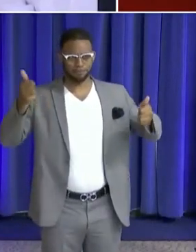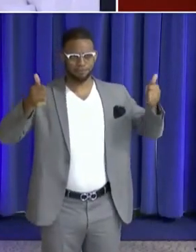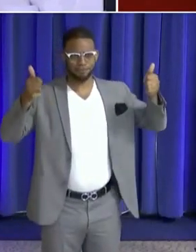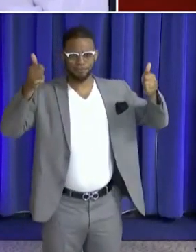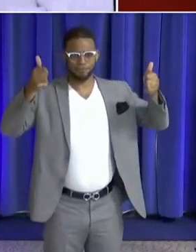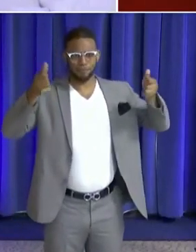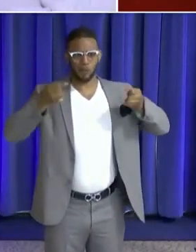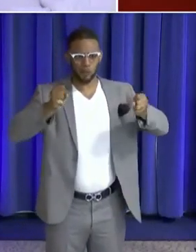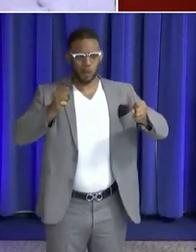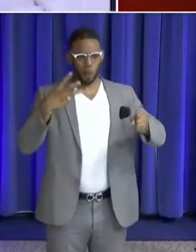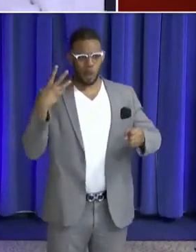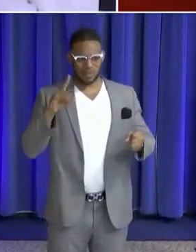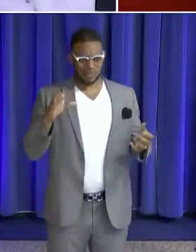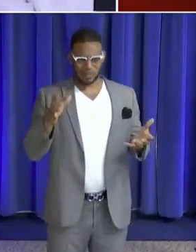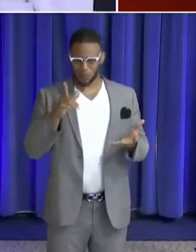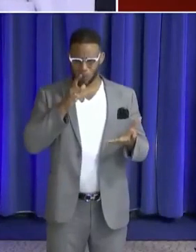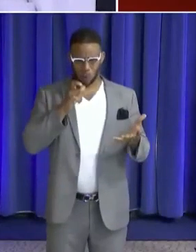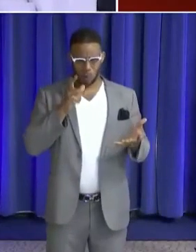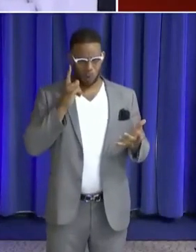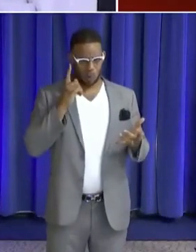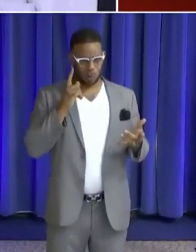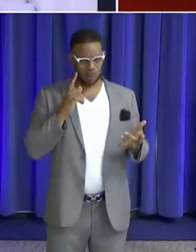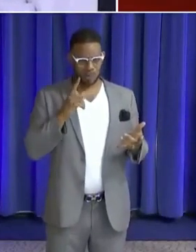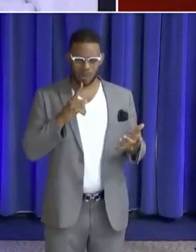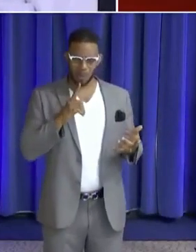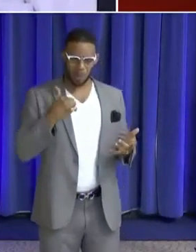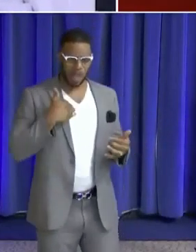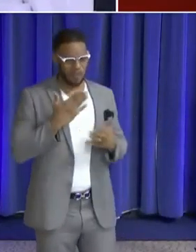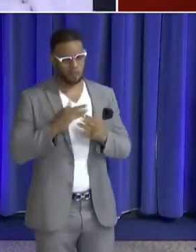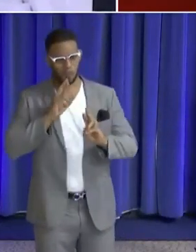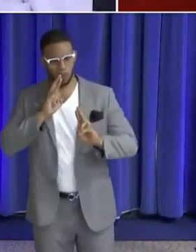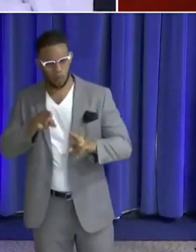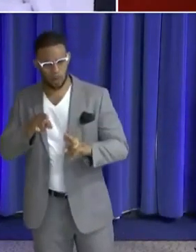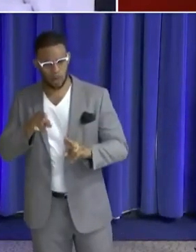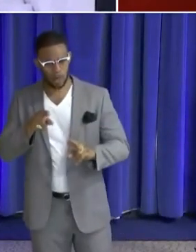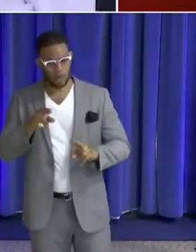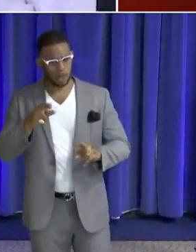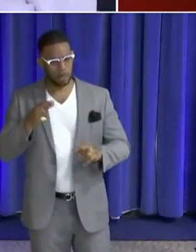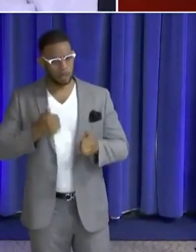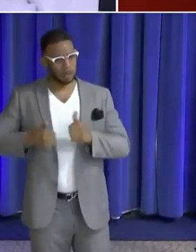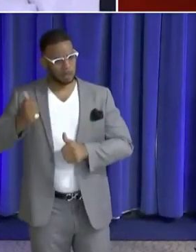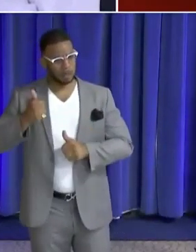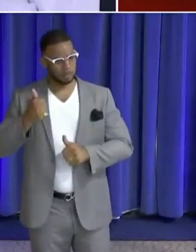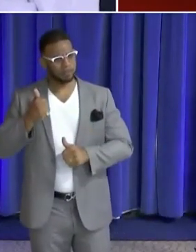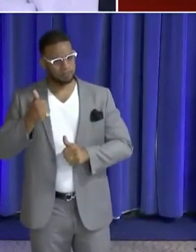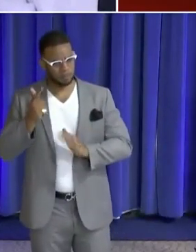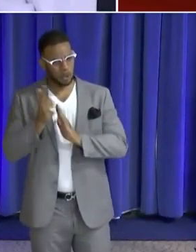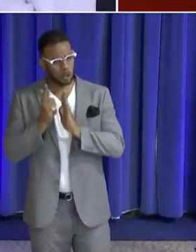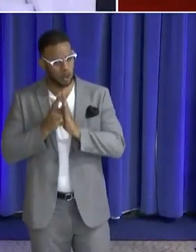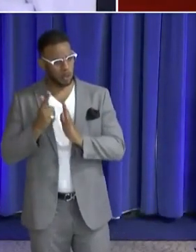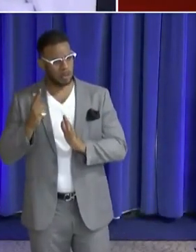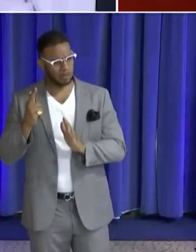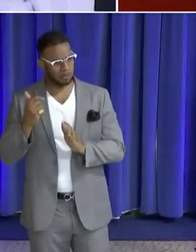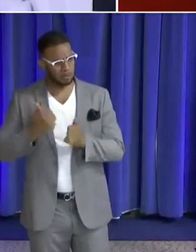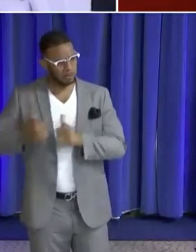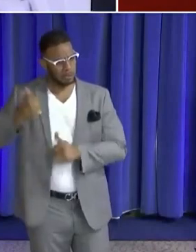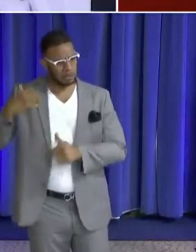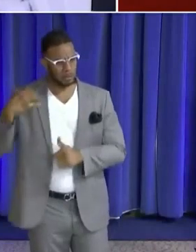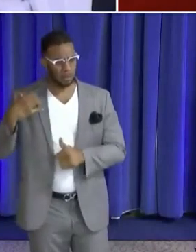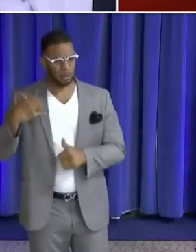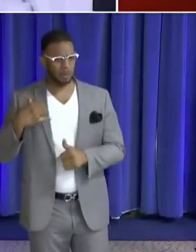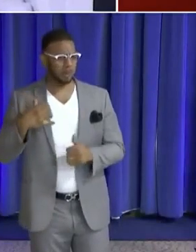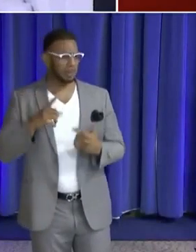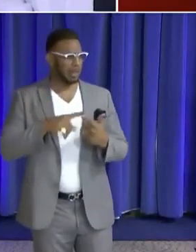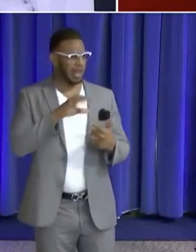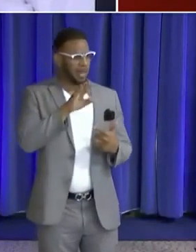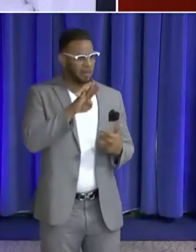the streets of Washington, D.C. when it comes to policing. We have reports of the Attorney General Barr having a command post at the FBI.